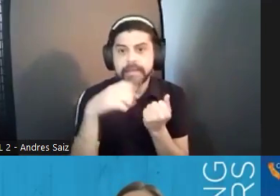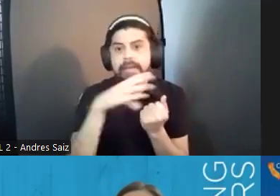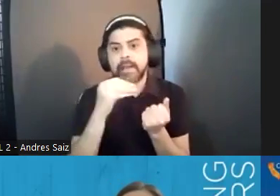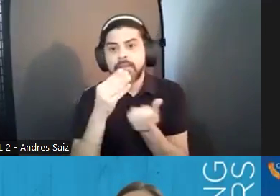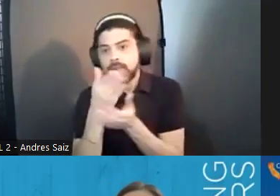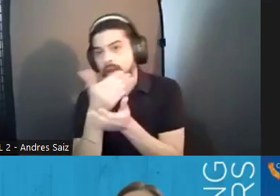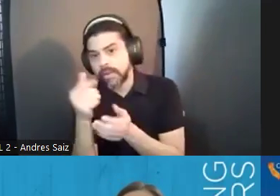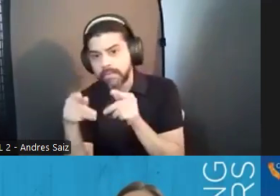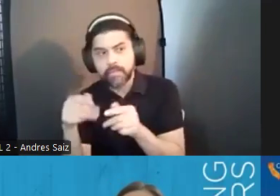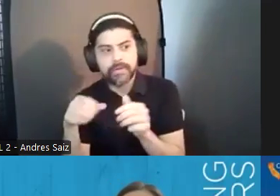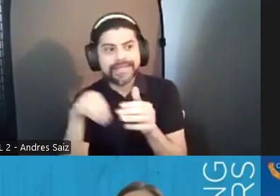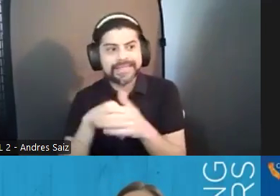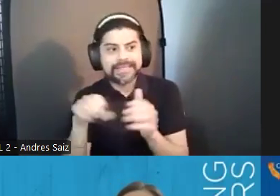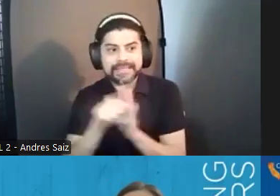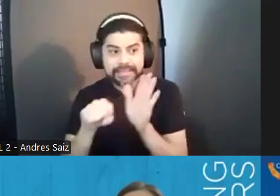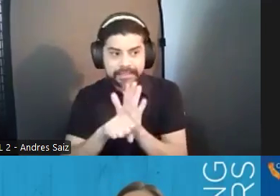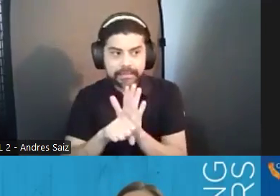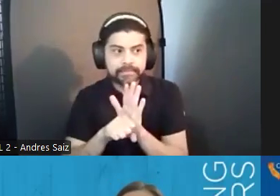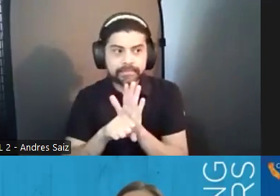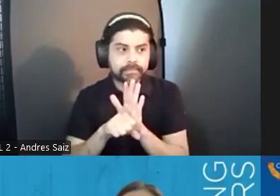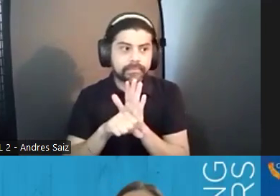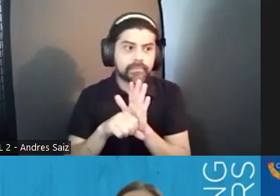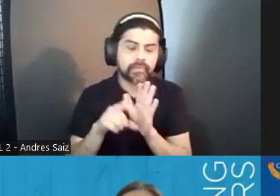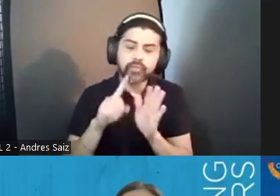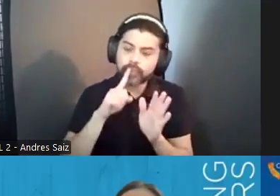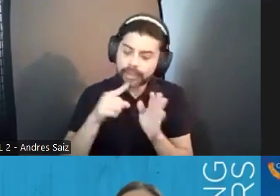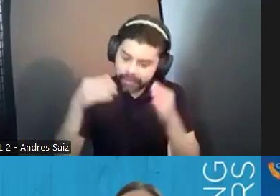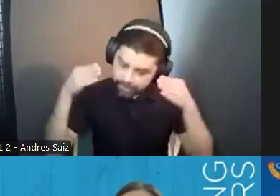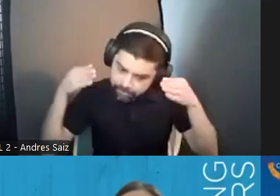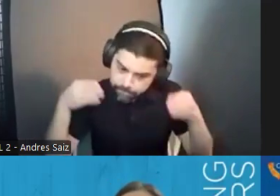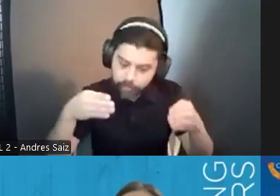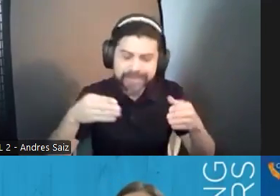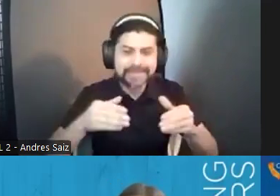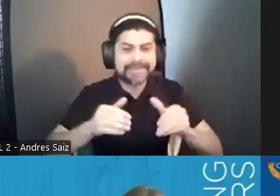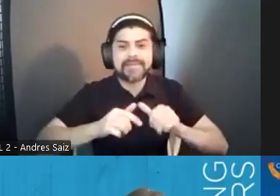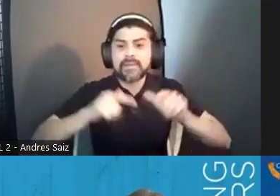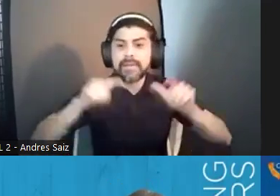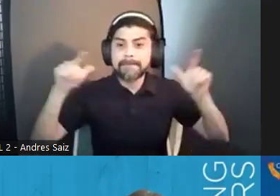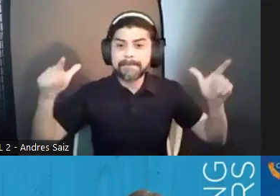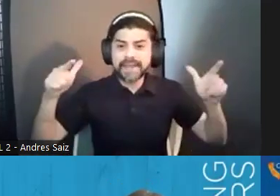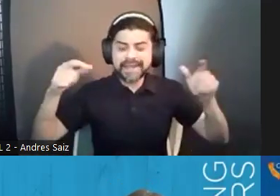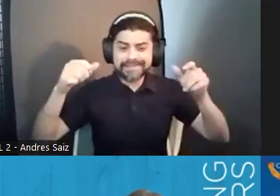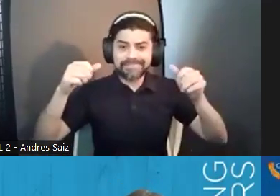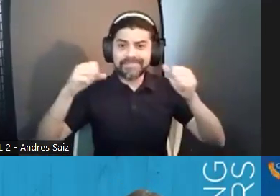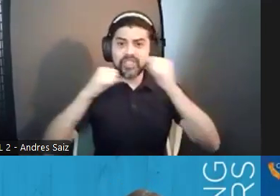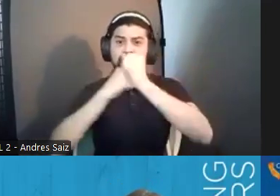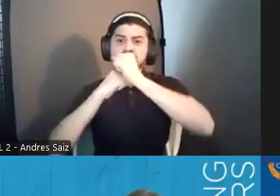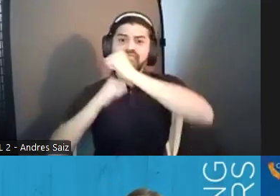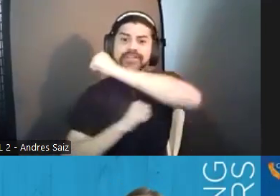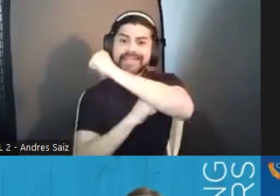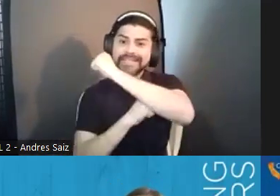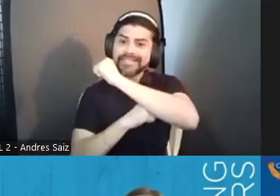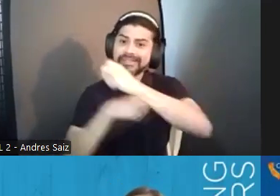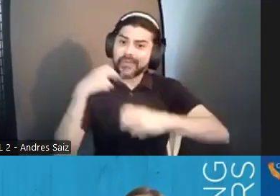really try to hone in on these big structural issues. And I know that that potentially requires new investments